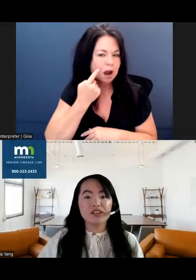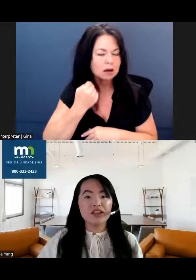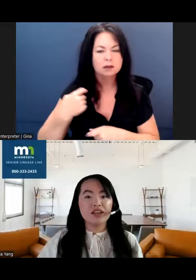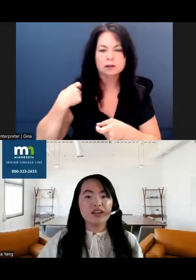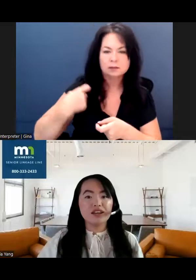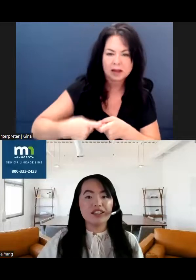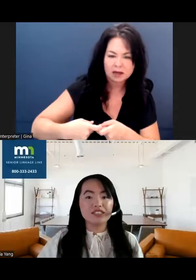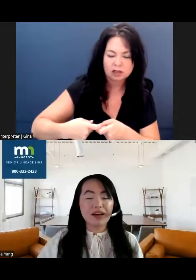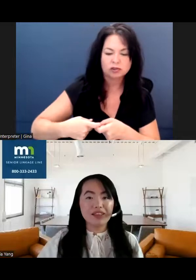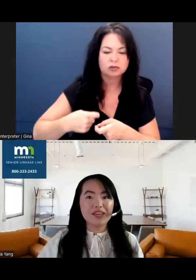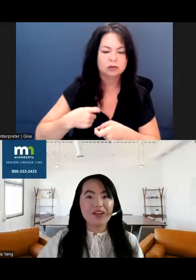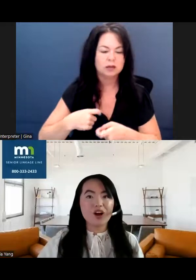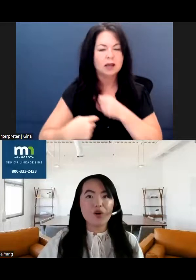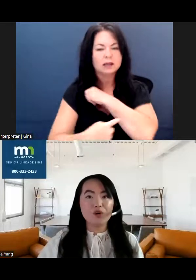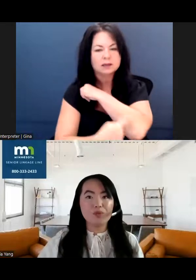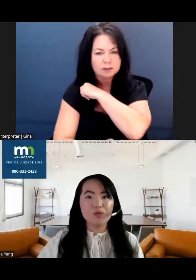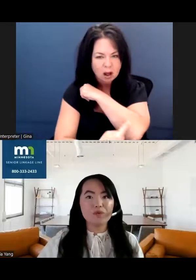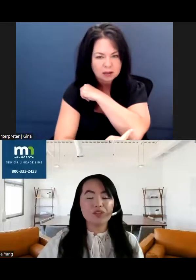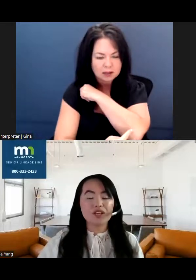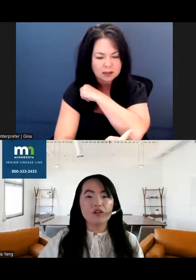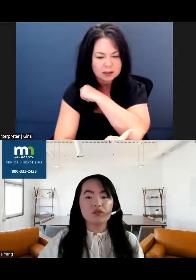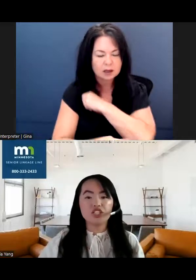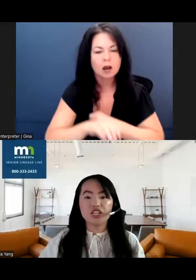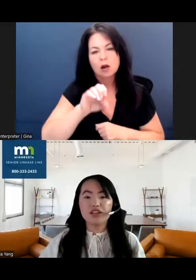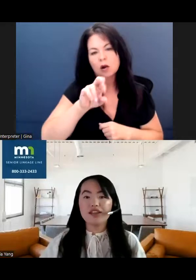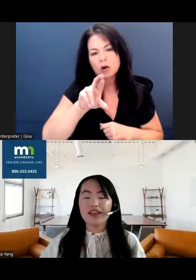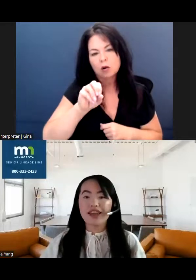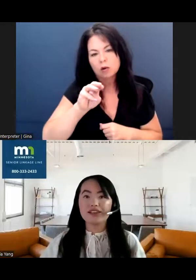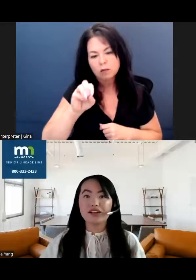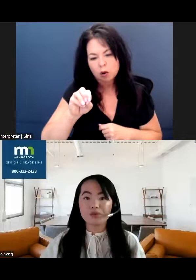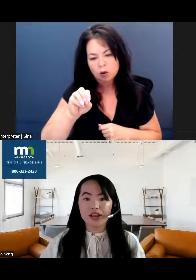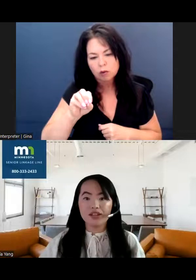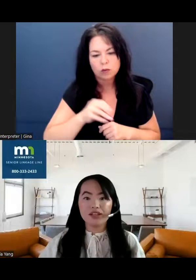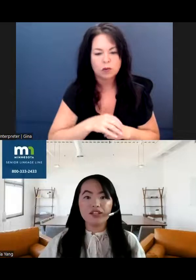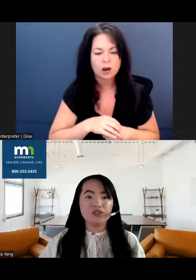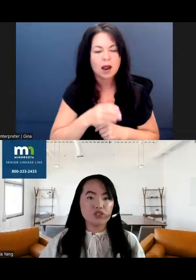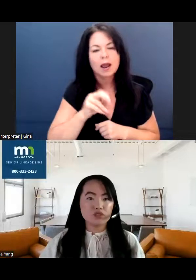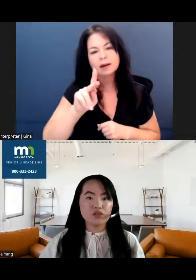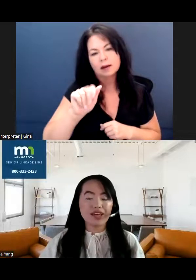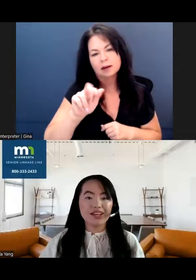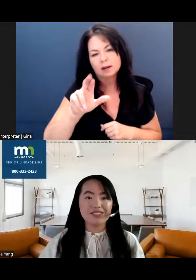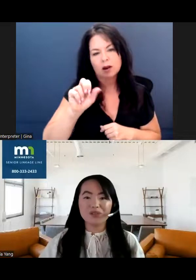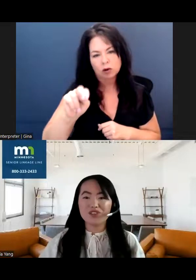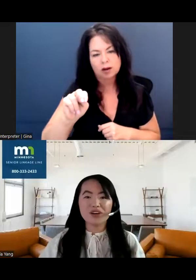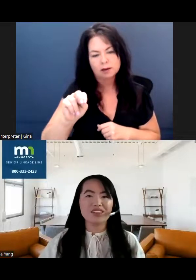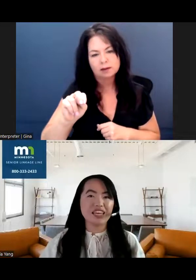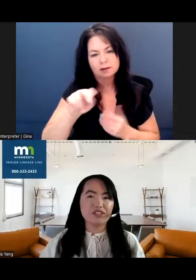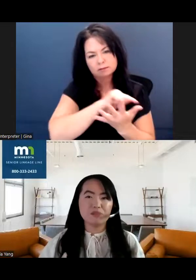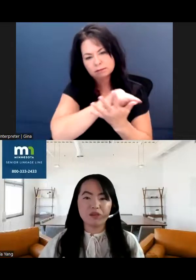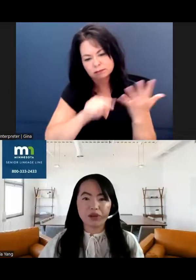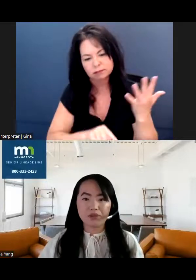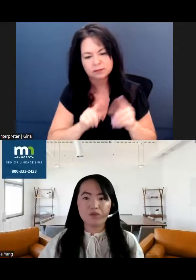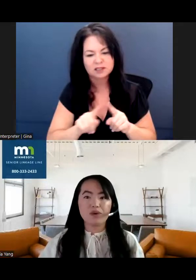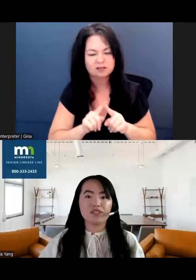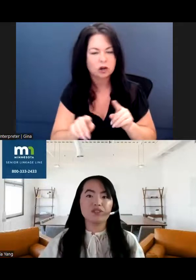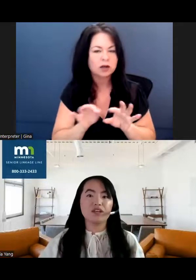Spanish, Somali, Oromo, Russian, and Korean. So do know that we don't want language to be